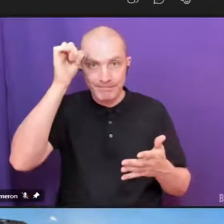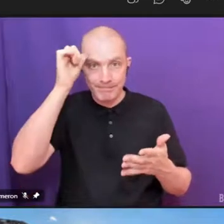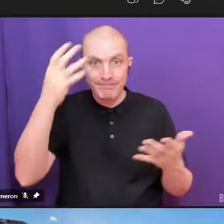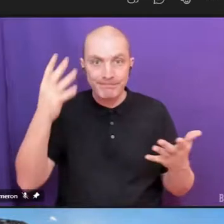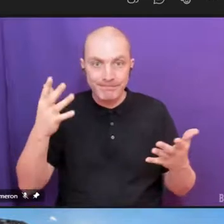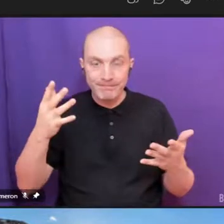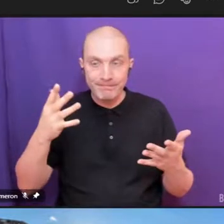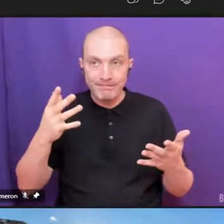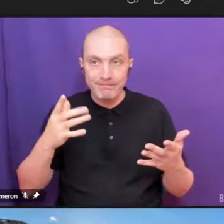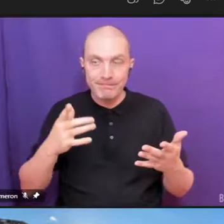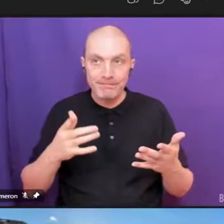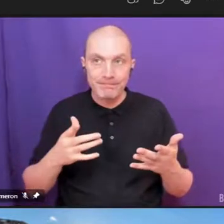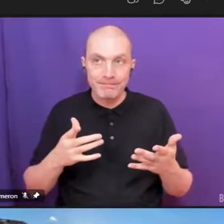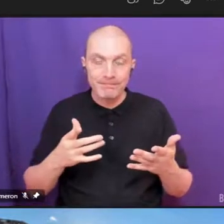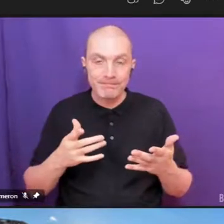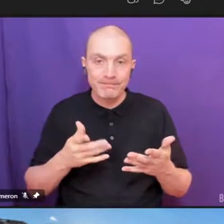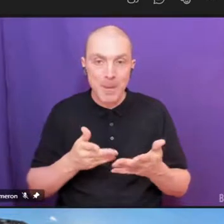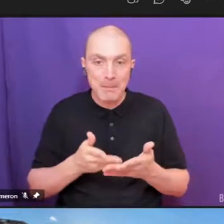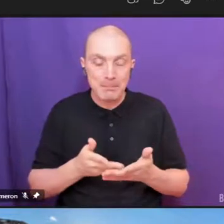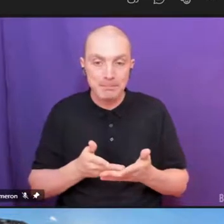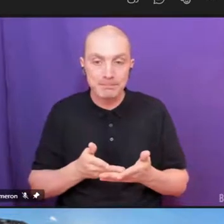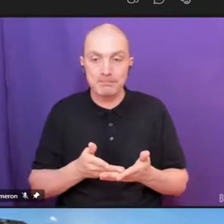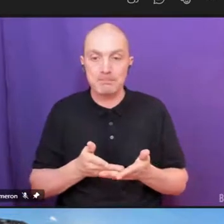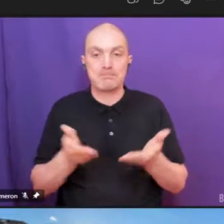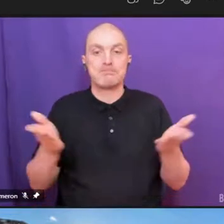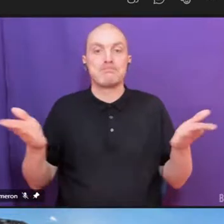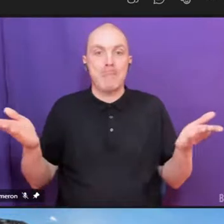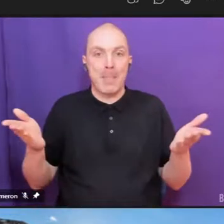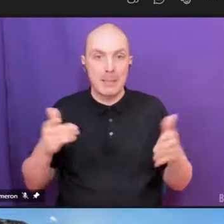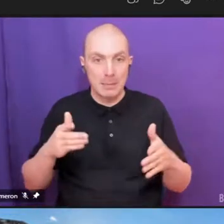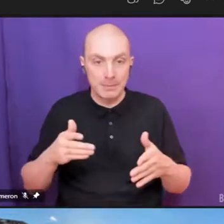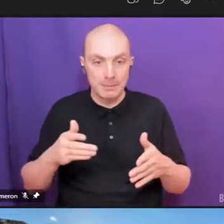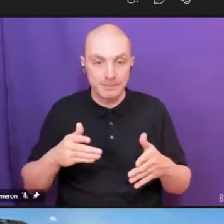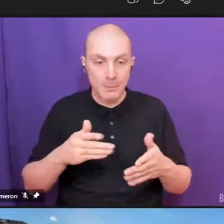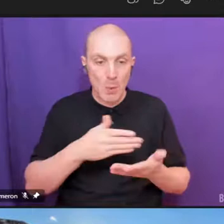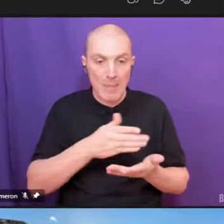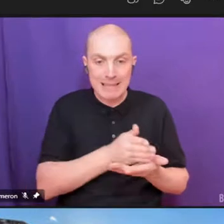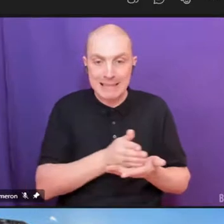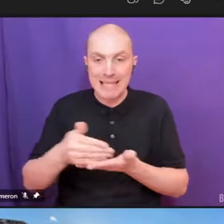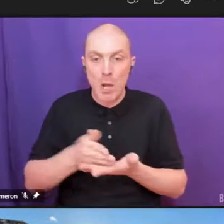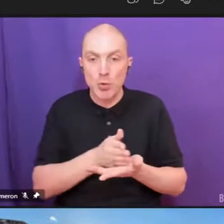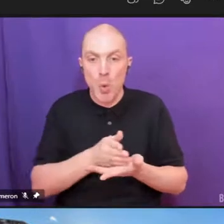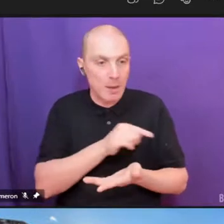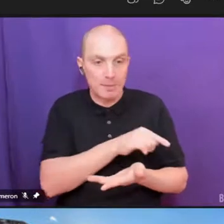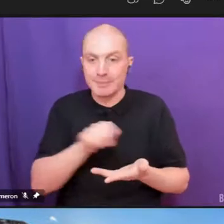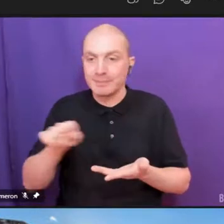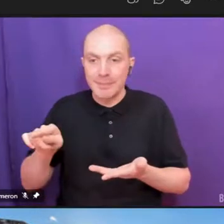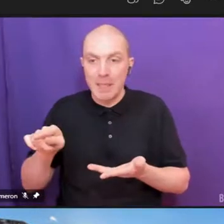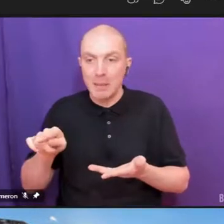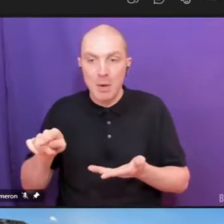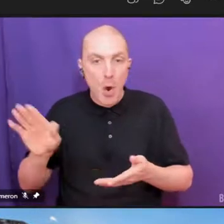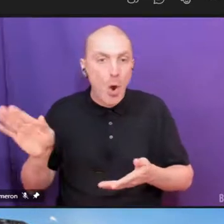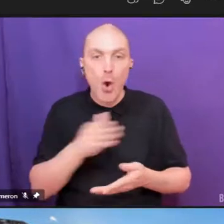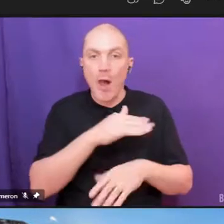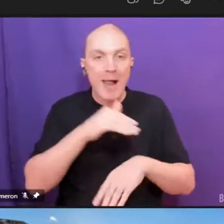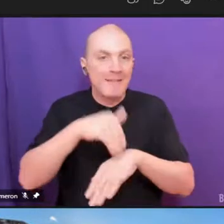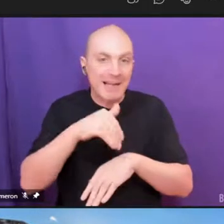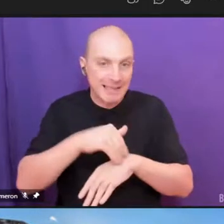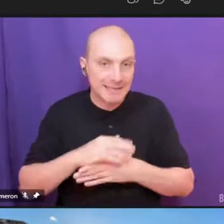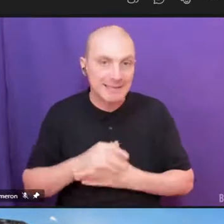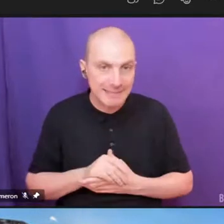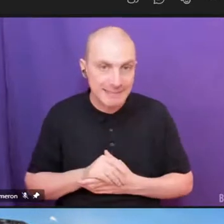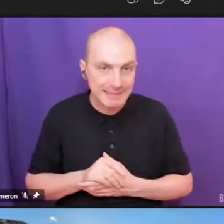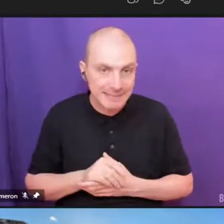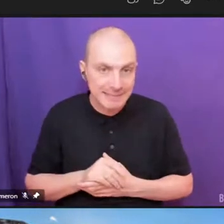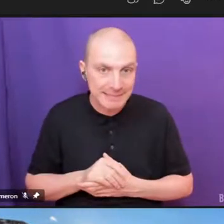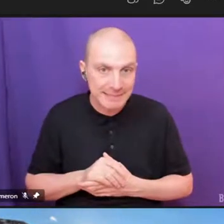context of the public sector as a whole, with these challenges not exclusive to the Council. You know, whilst noting